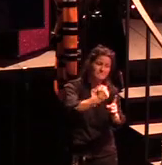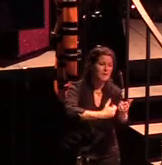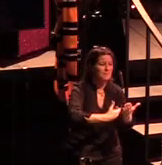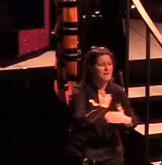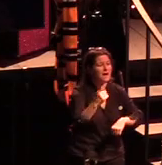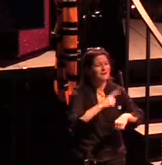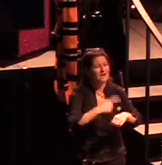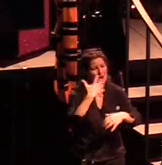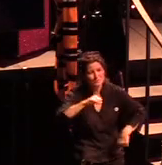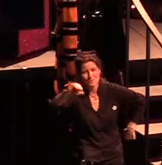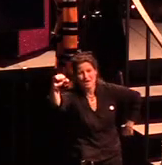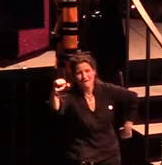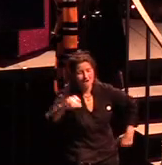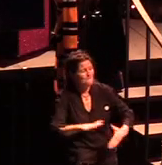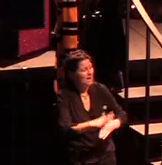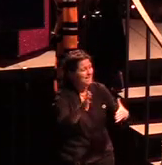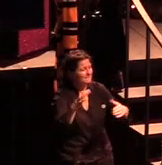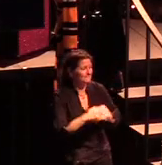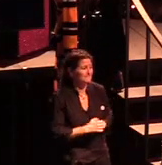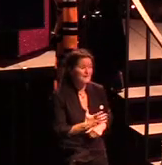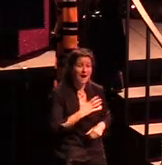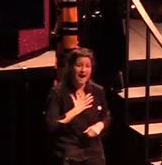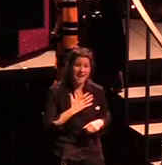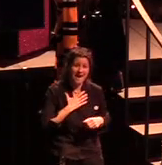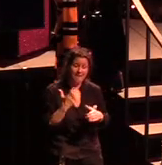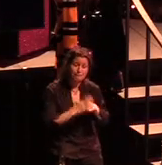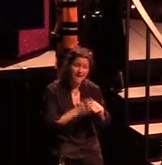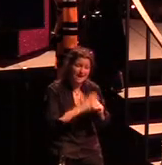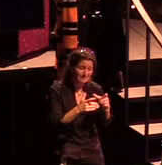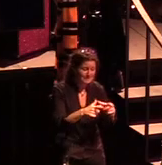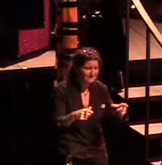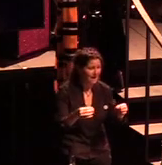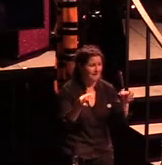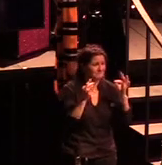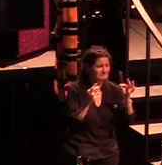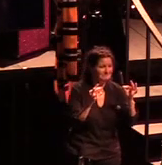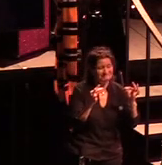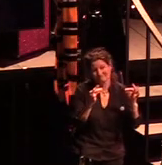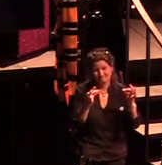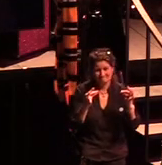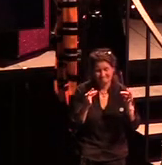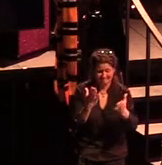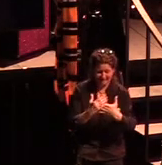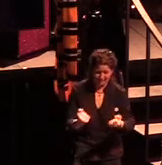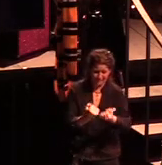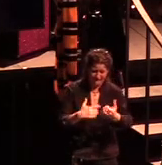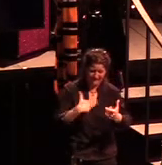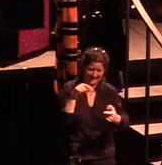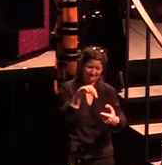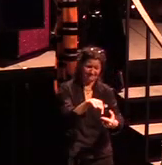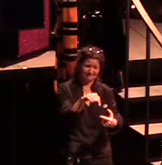superhero it and I love pizza bread I mean I don't have any strong feelings on pizza